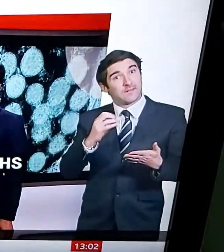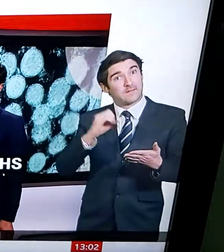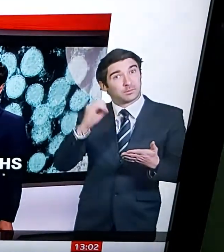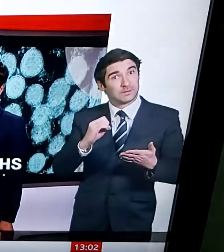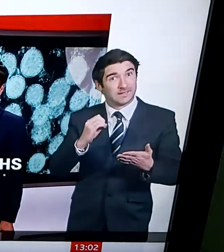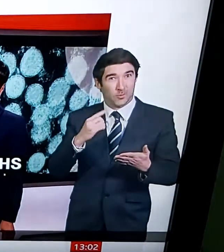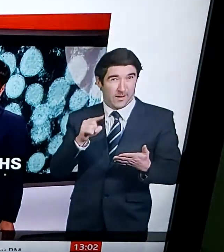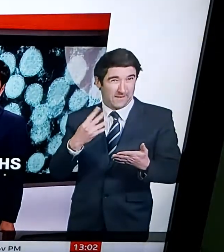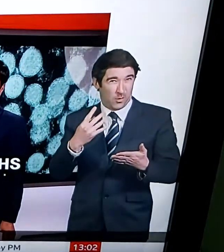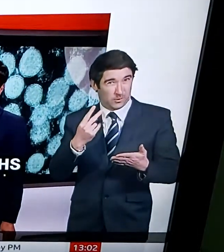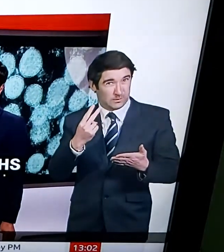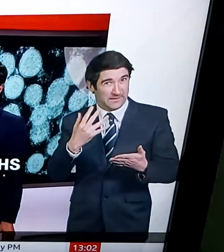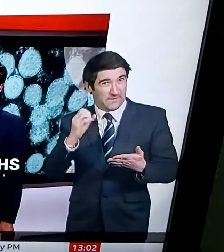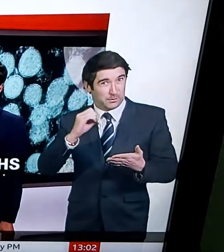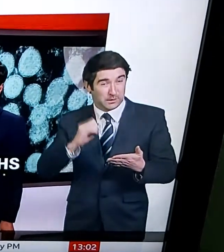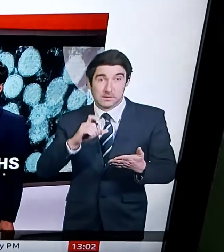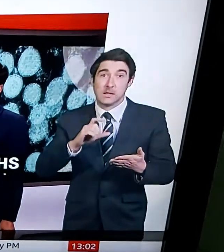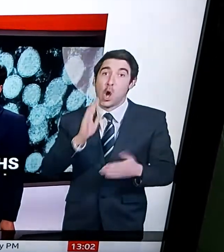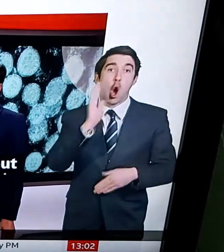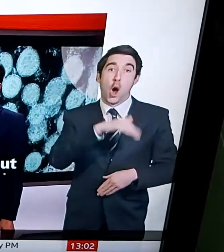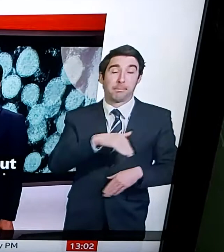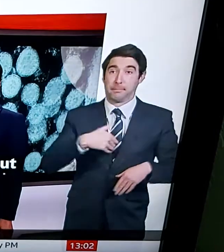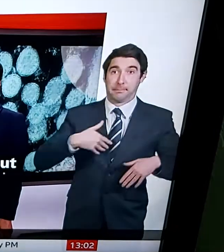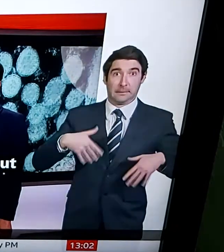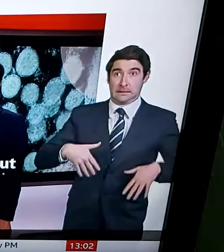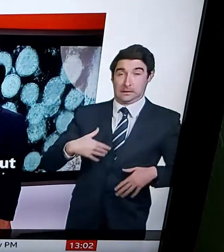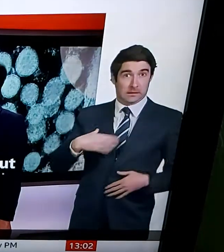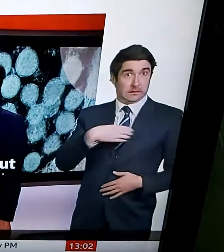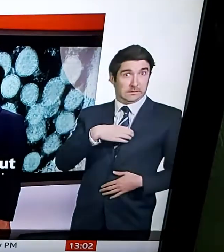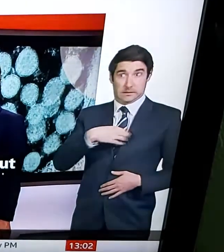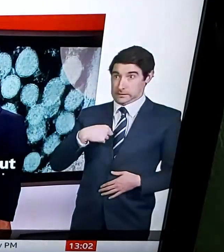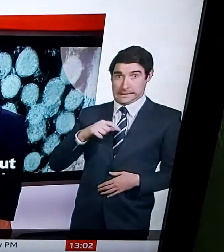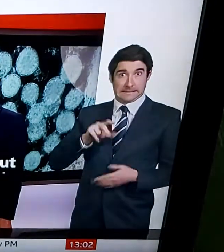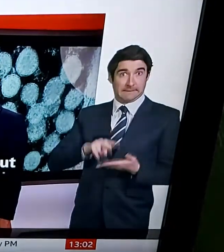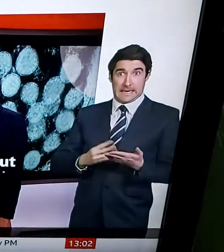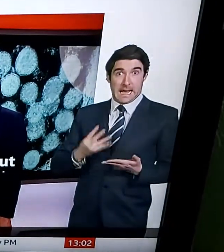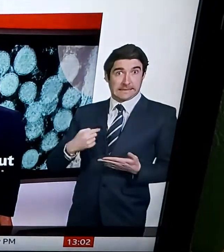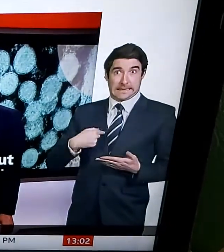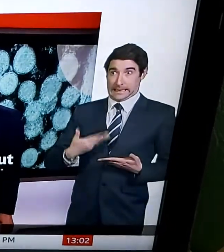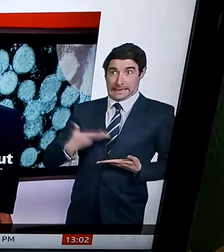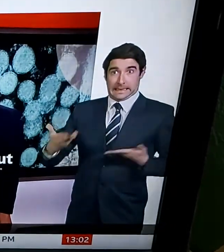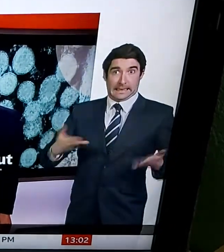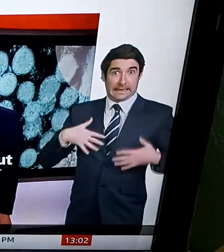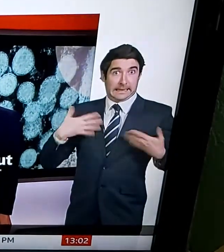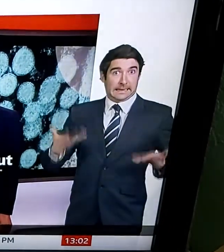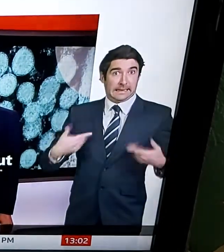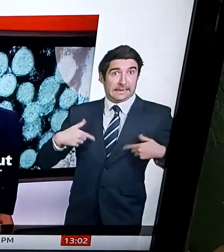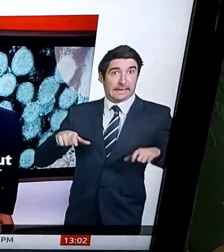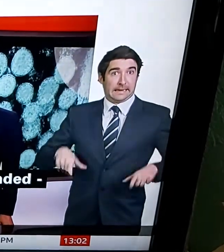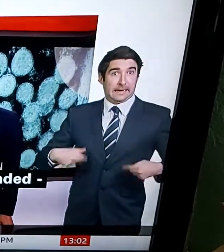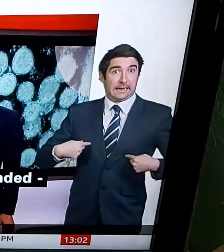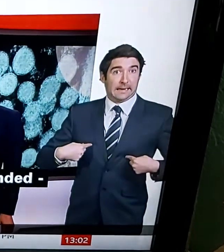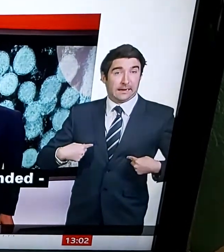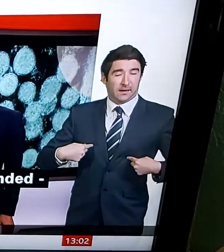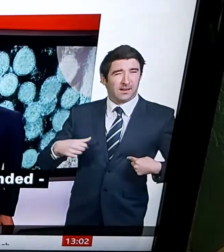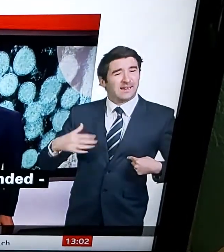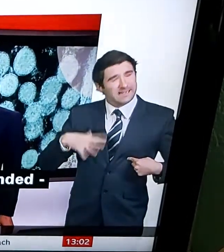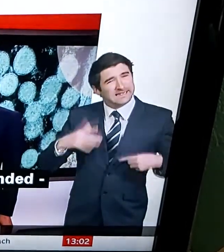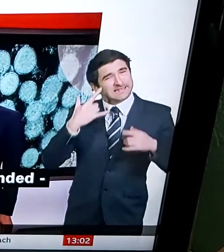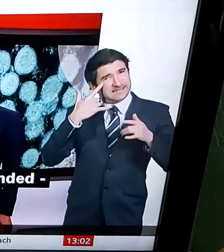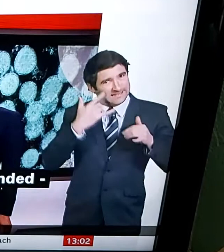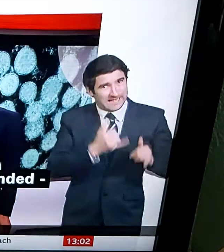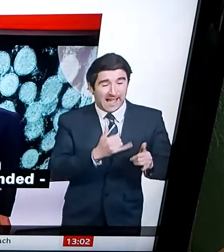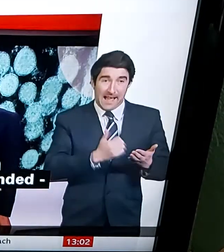numbers to find out if they have the virus. The official figures for deaths in the UK have now been extended, as well as the daily toll